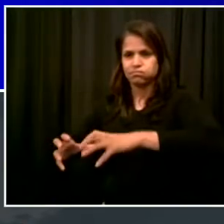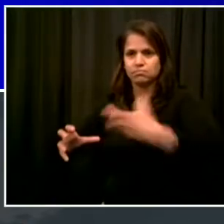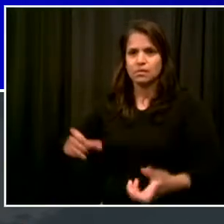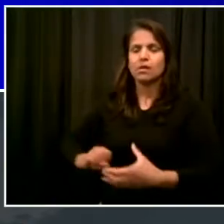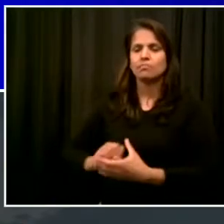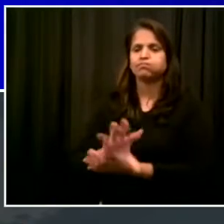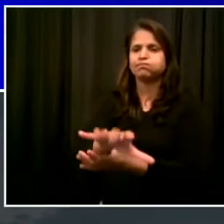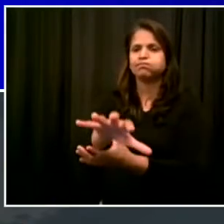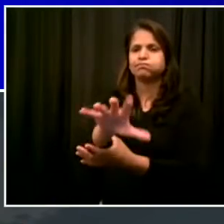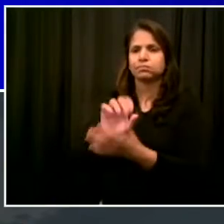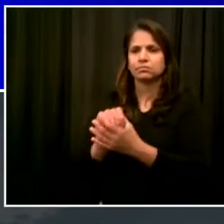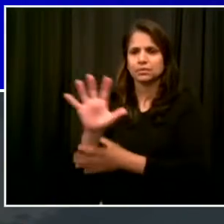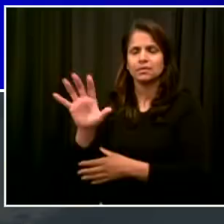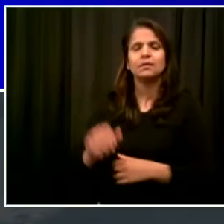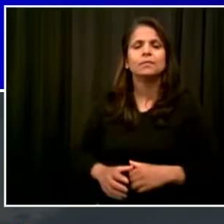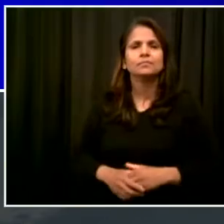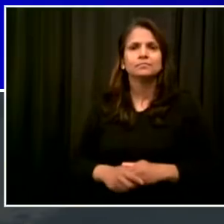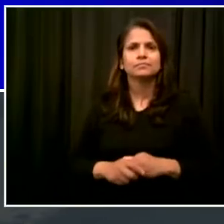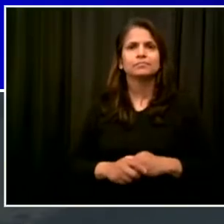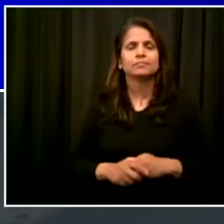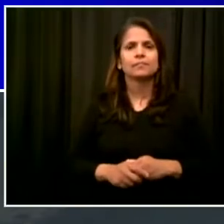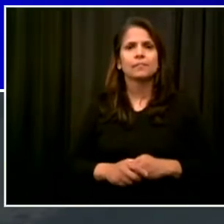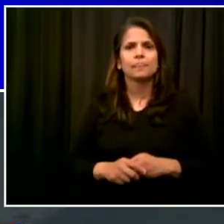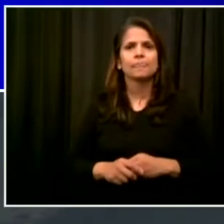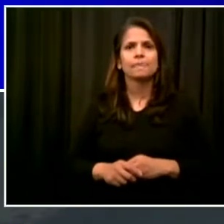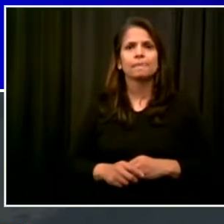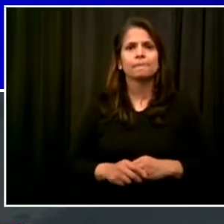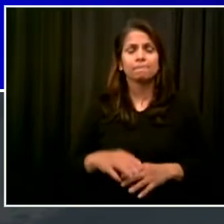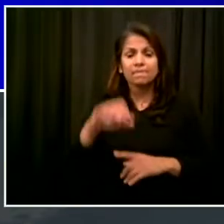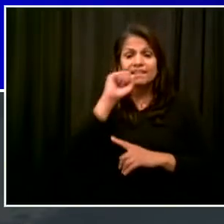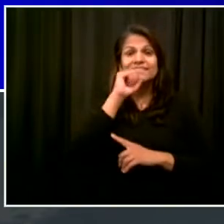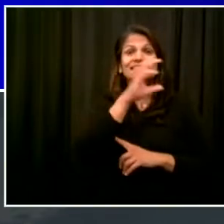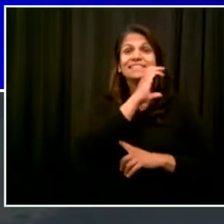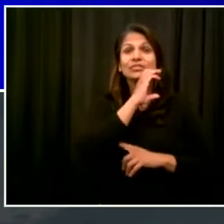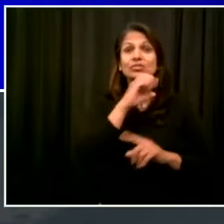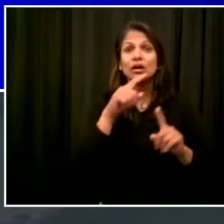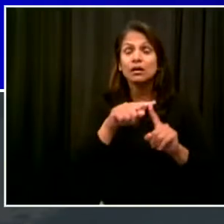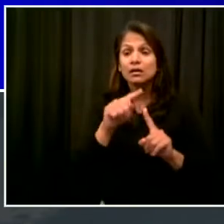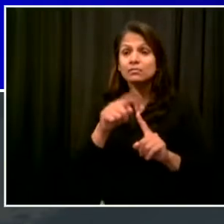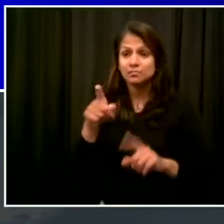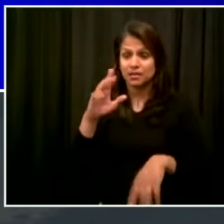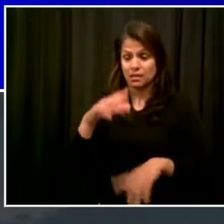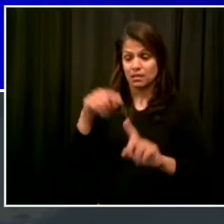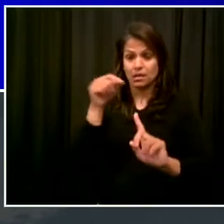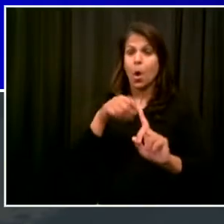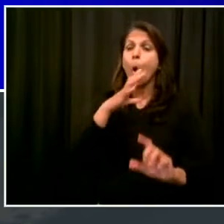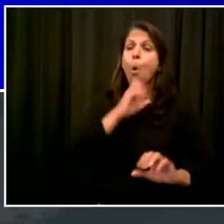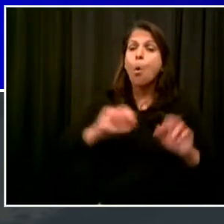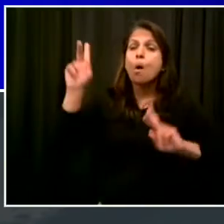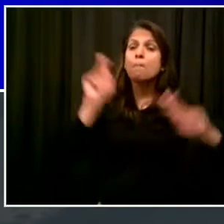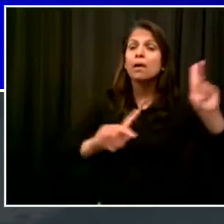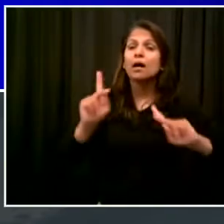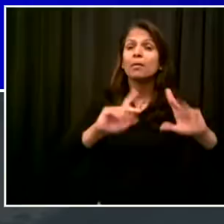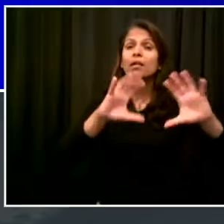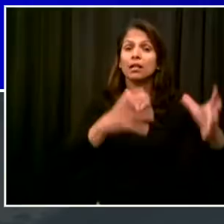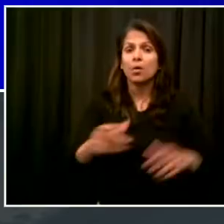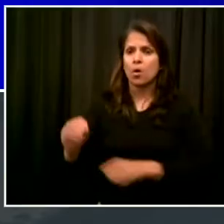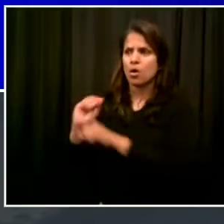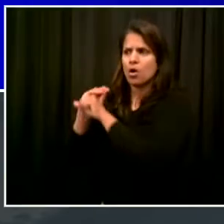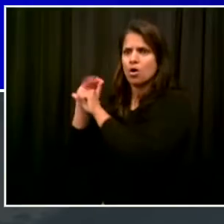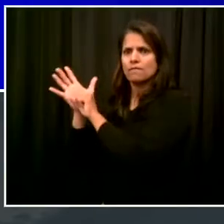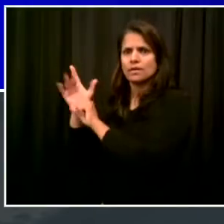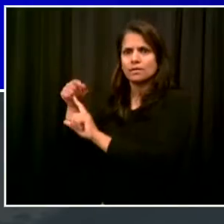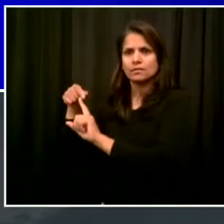this pandemic. We got to take care of them. So one of the things we've been doing is giving out free air conditioners to low-income seniors, to those who need it the